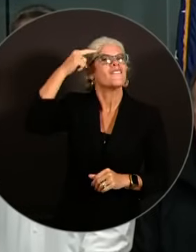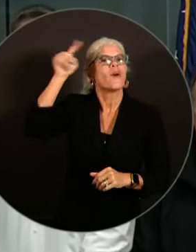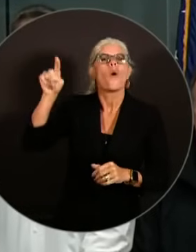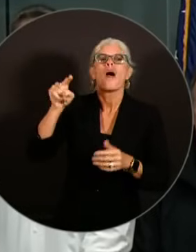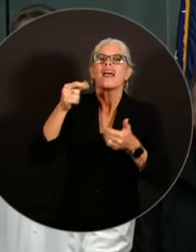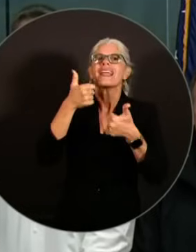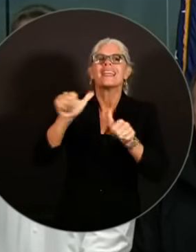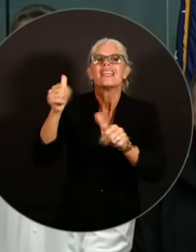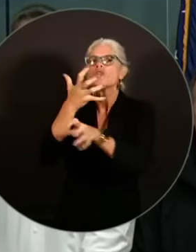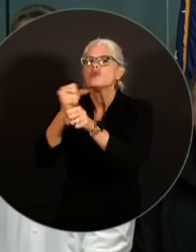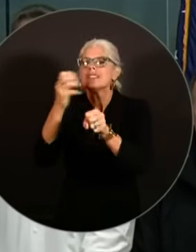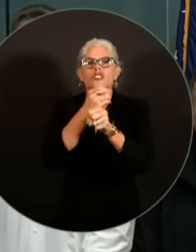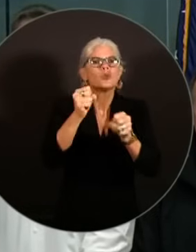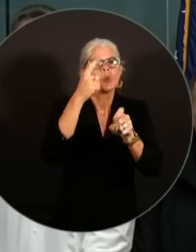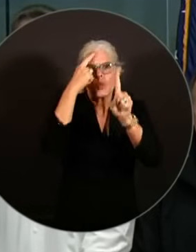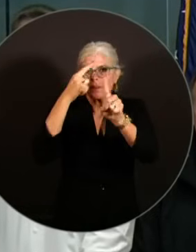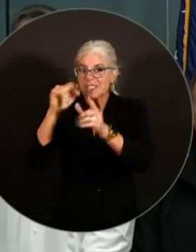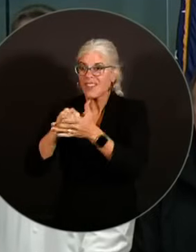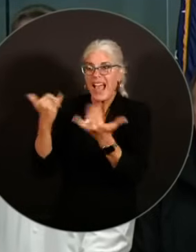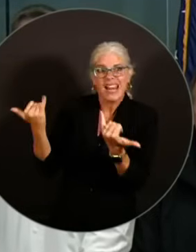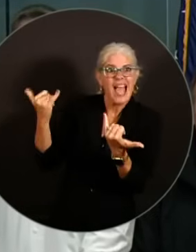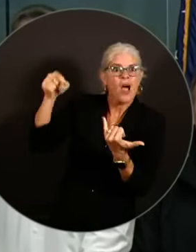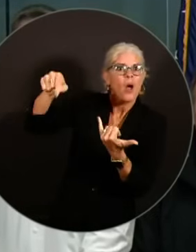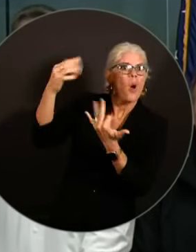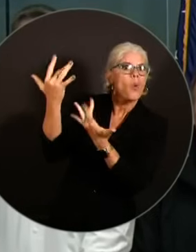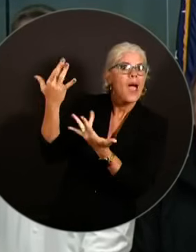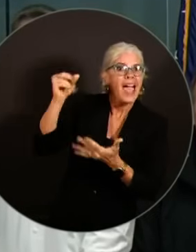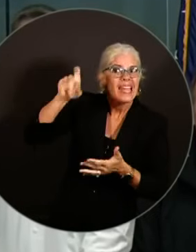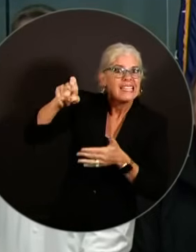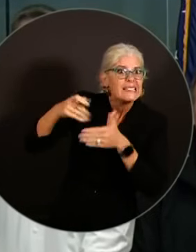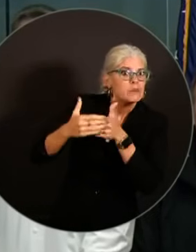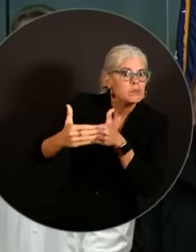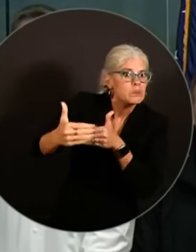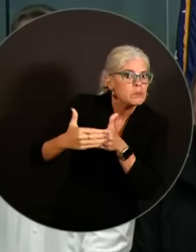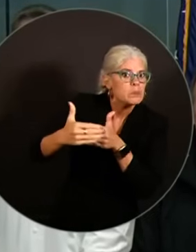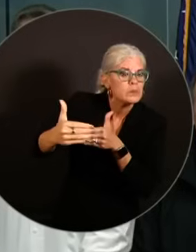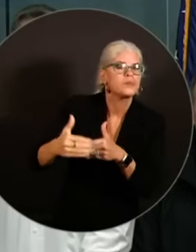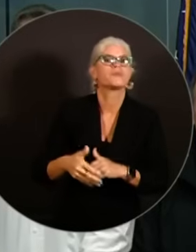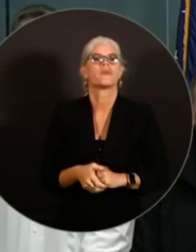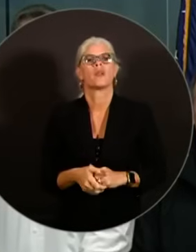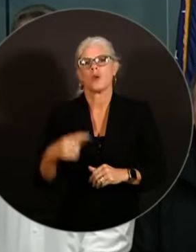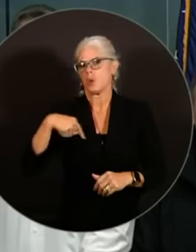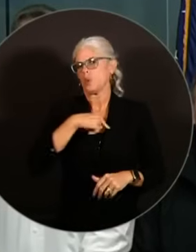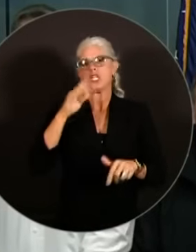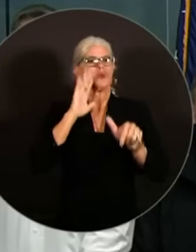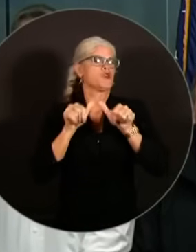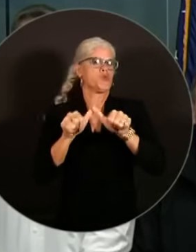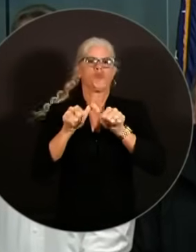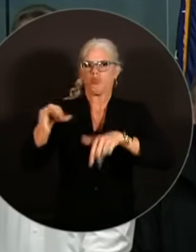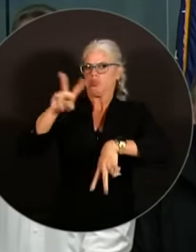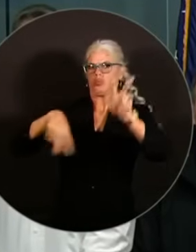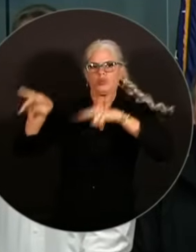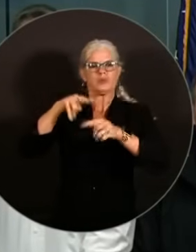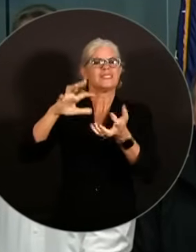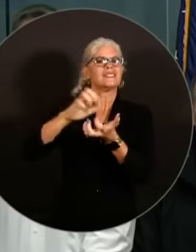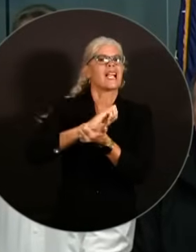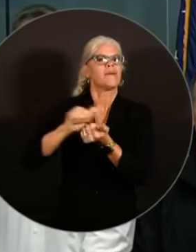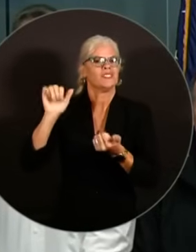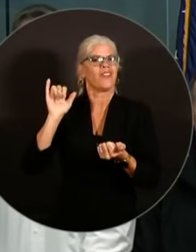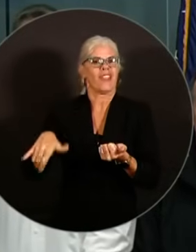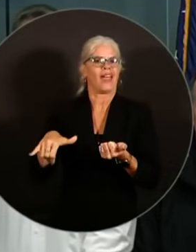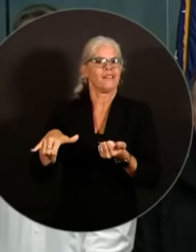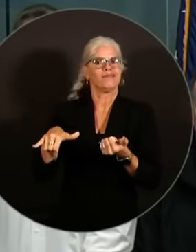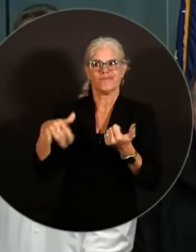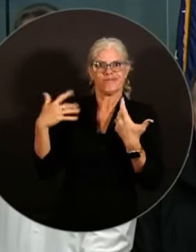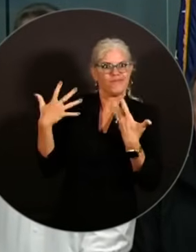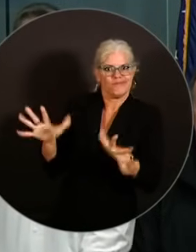that are underway and that may be needed in the near future. We'll also continue to assess the damage that was done from